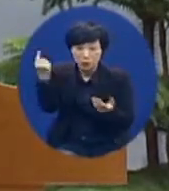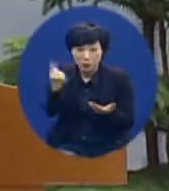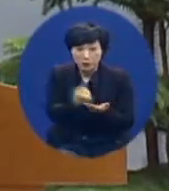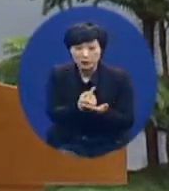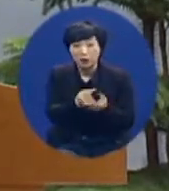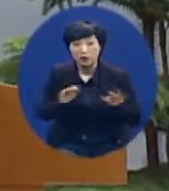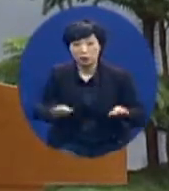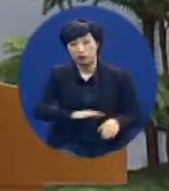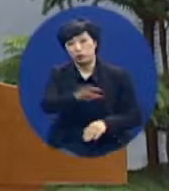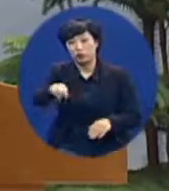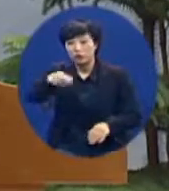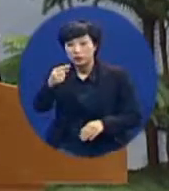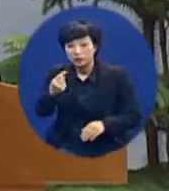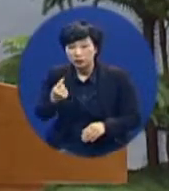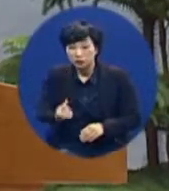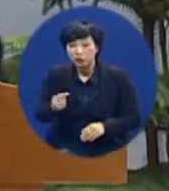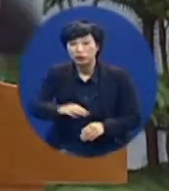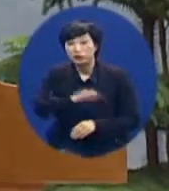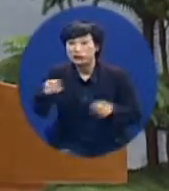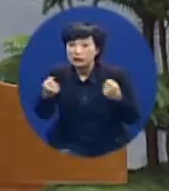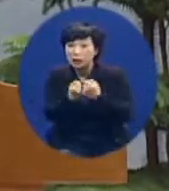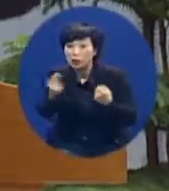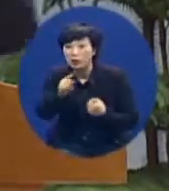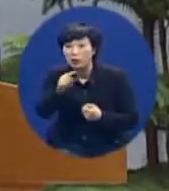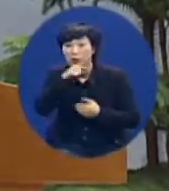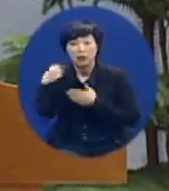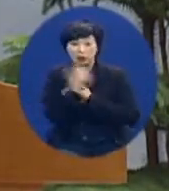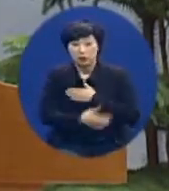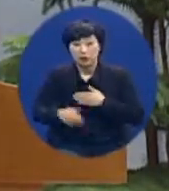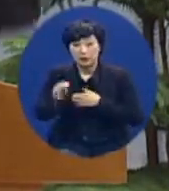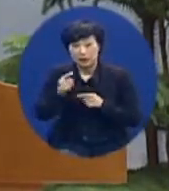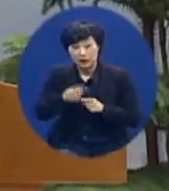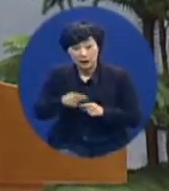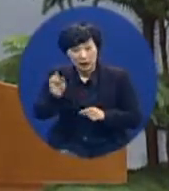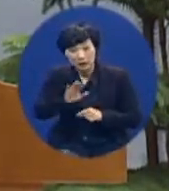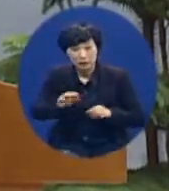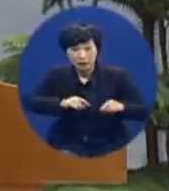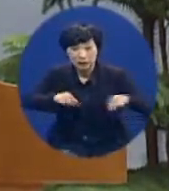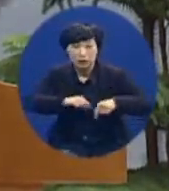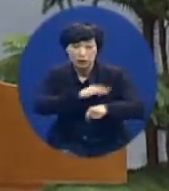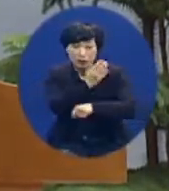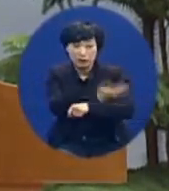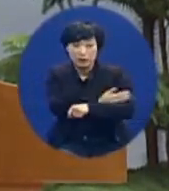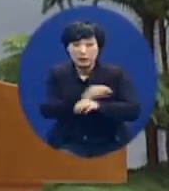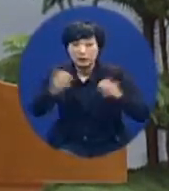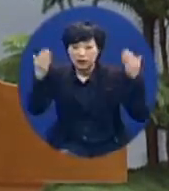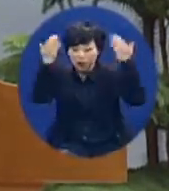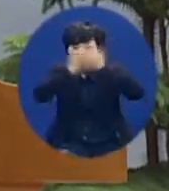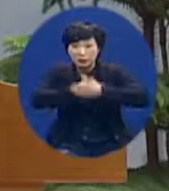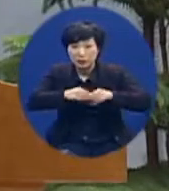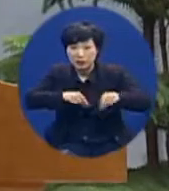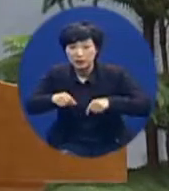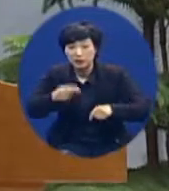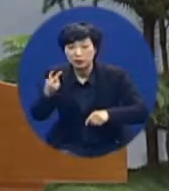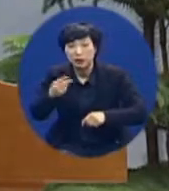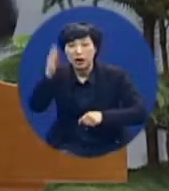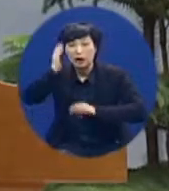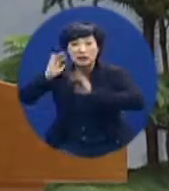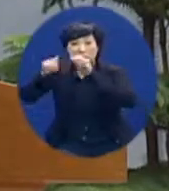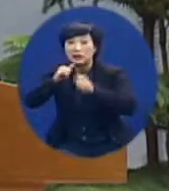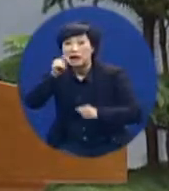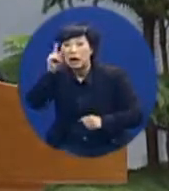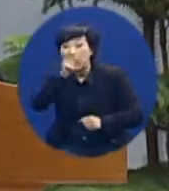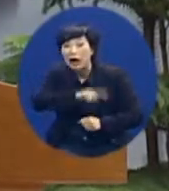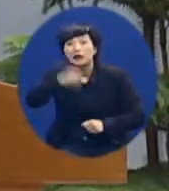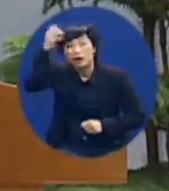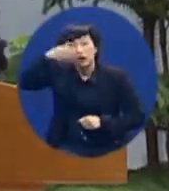In Ephesians chapter 6 verse 12, for we are not fighting against people made of flesh and blood, but against the